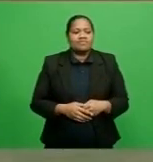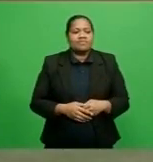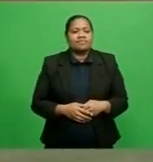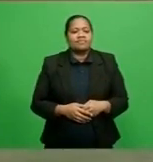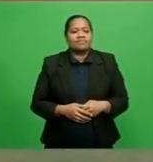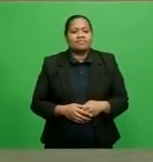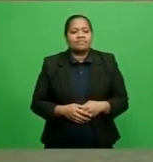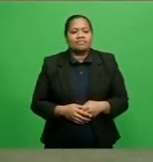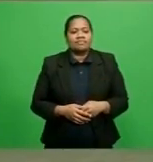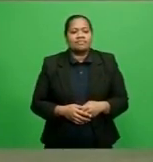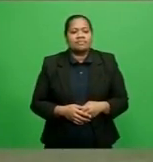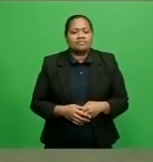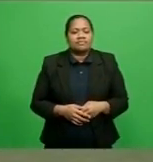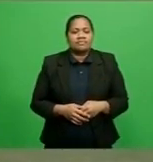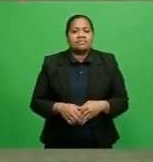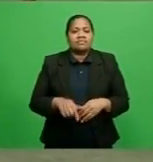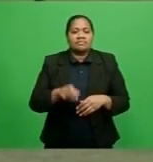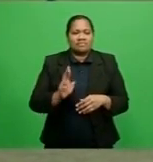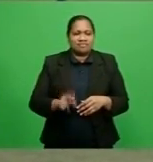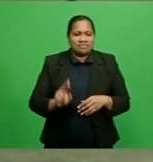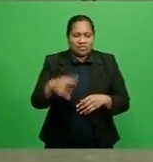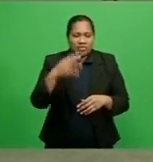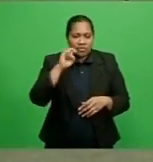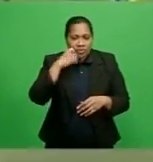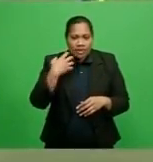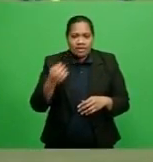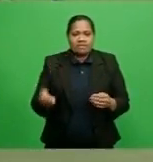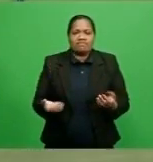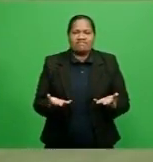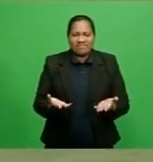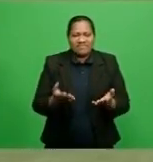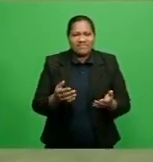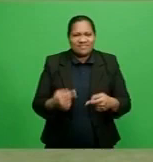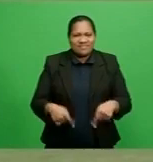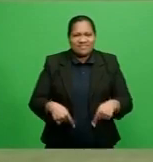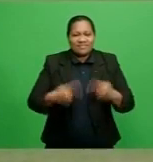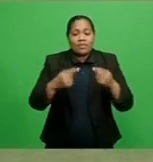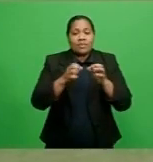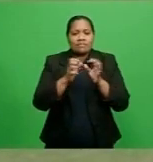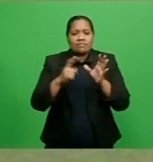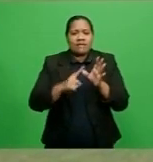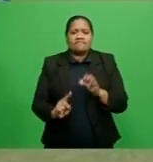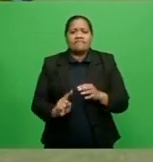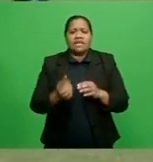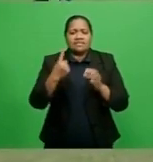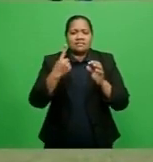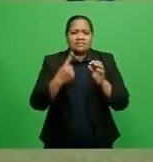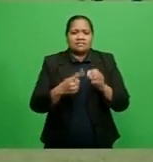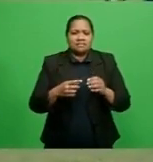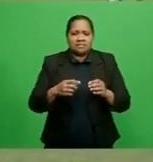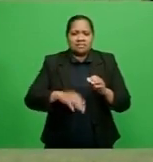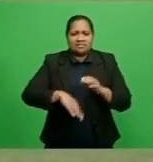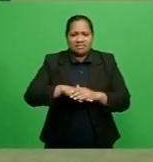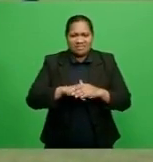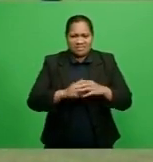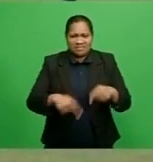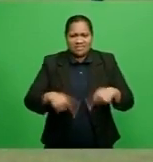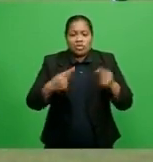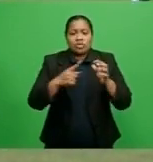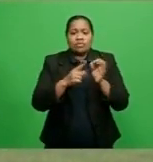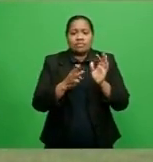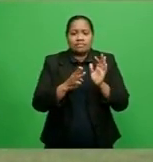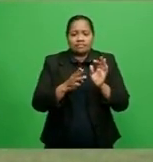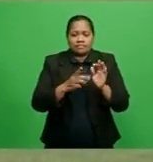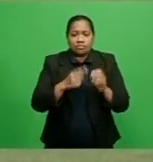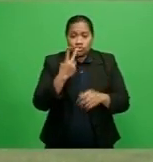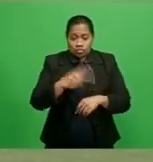Repairs Rewa will play Priceline Pharmacy Bar in the first BOG semi-final at 2 p.m. on Saturday at Lotoka's Churchill